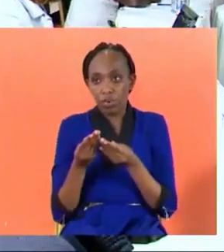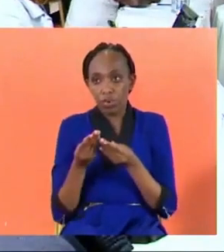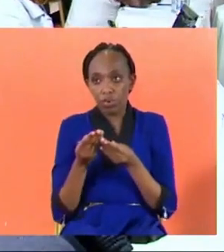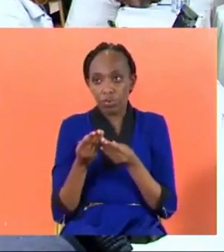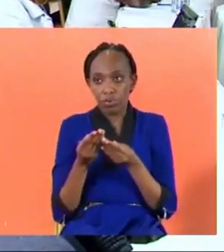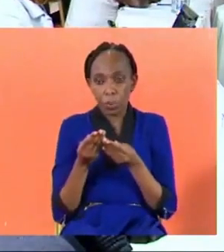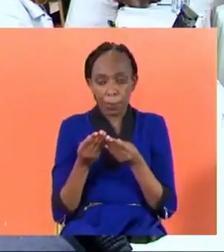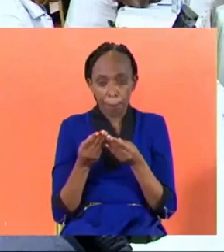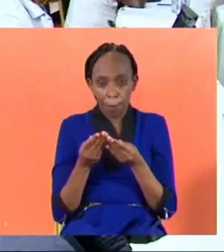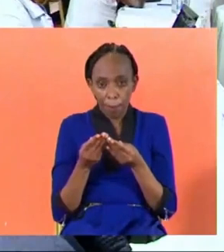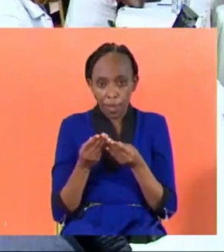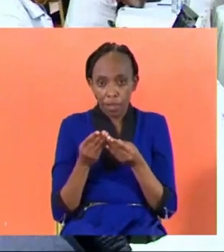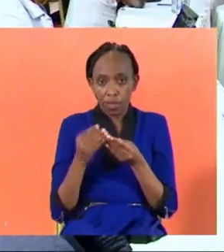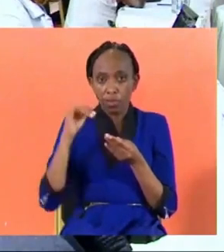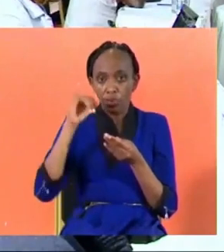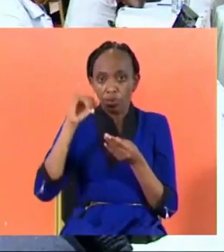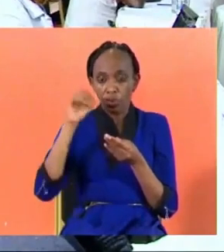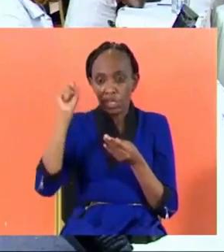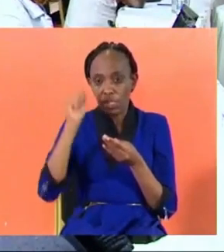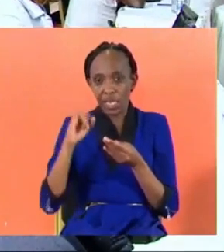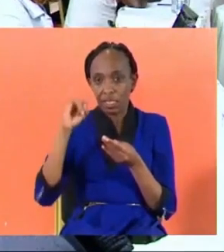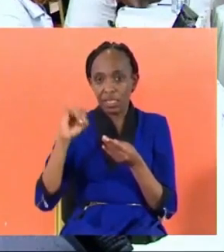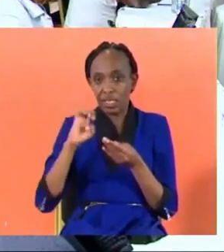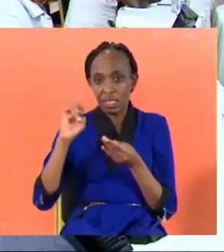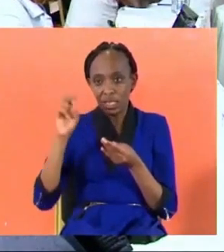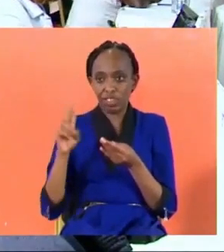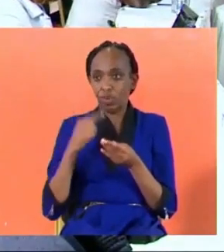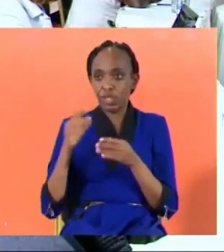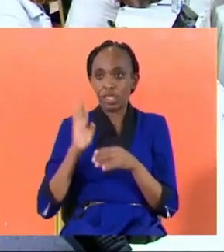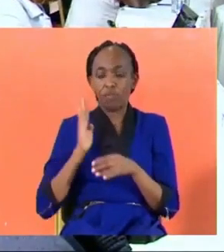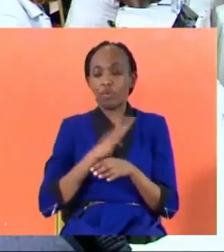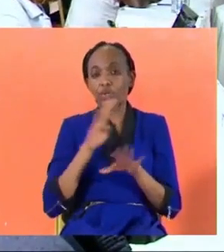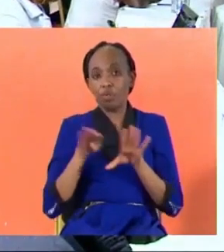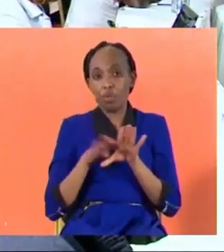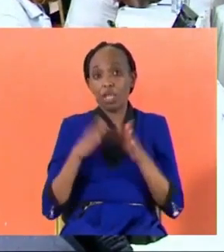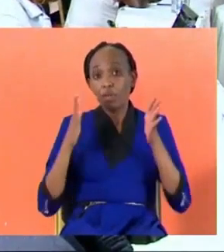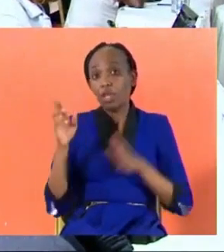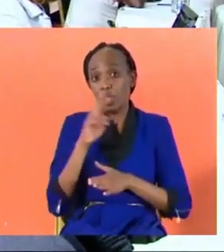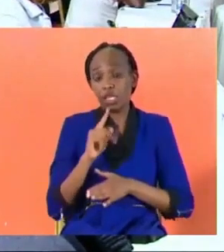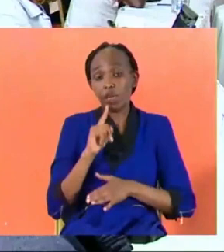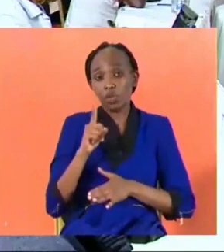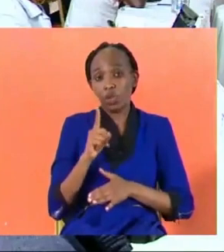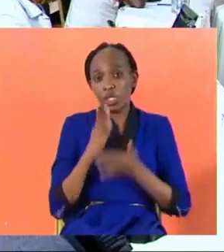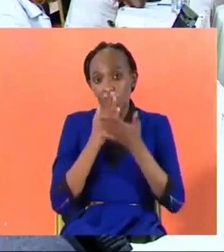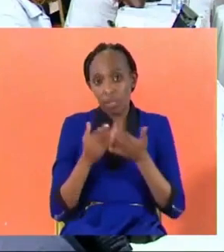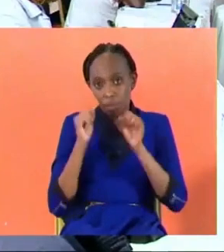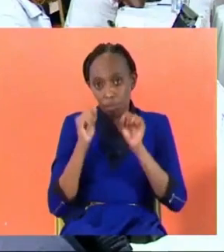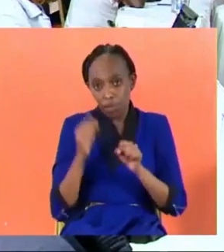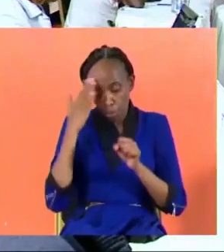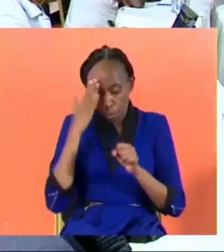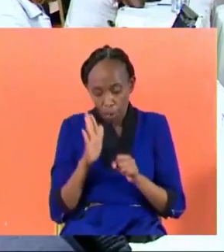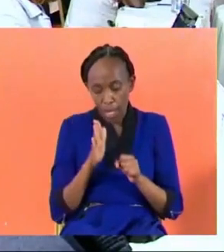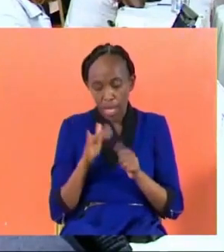Sajiv Nair, who's a board member for CATS here. The main threat, I'm sure some of you might be